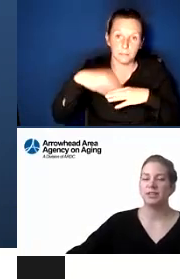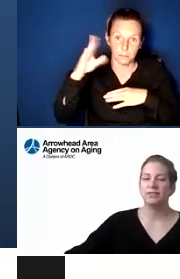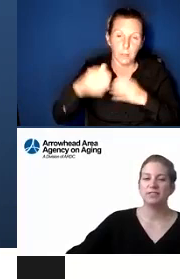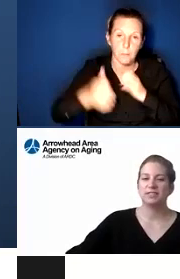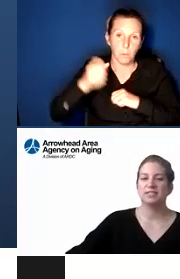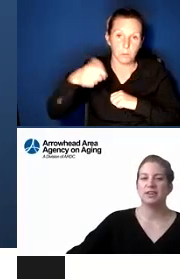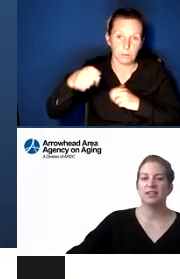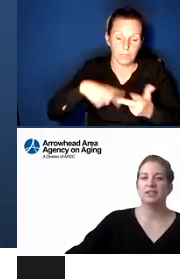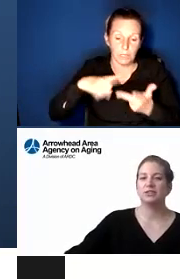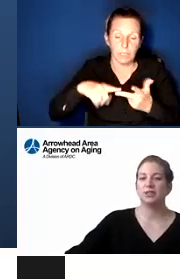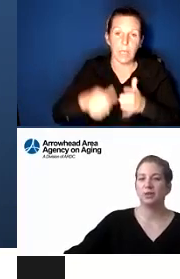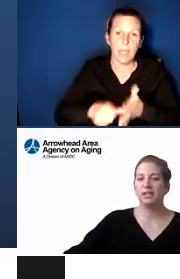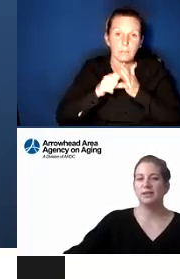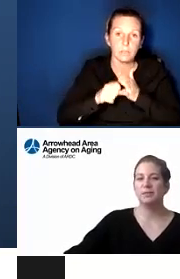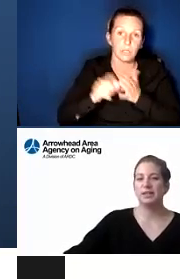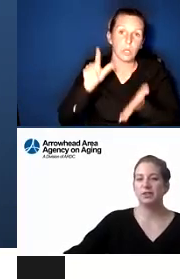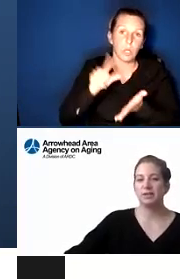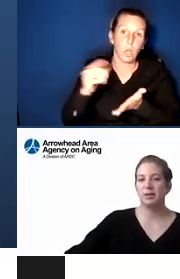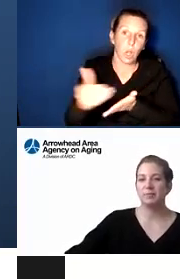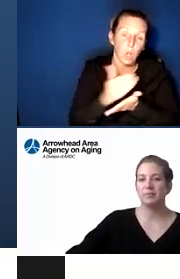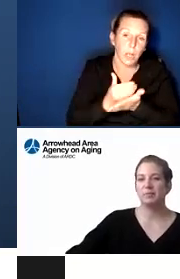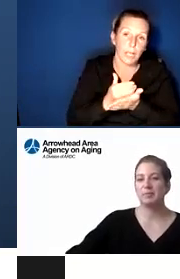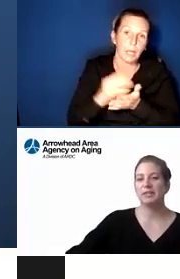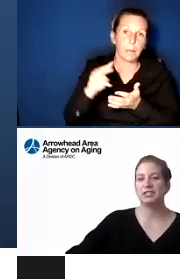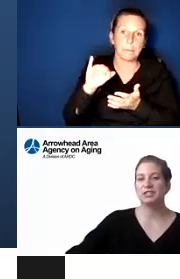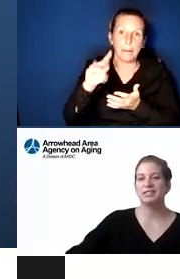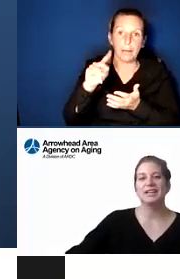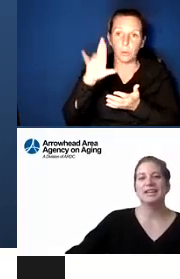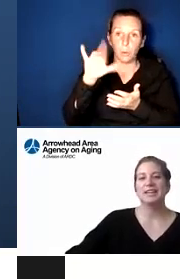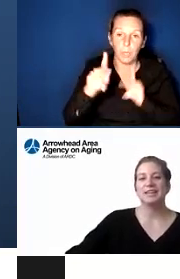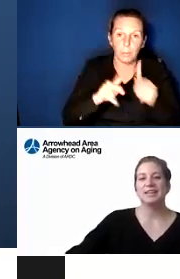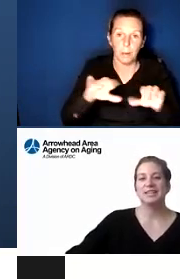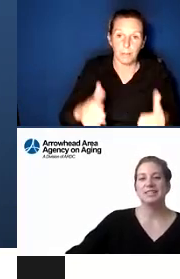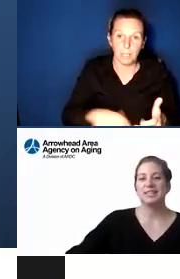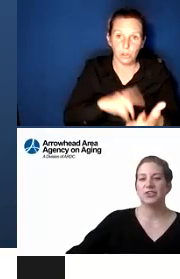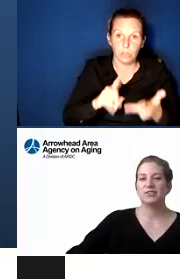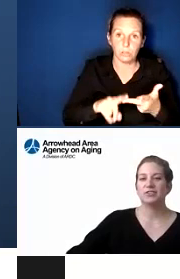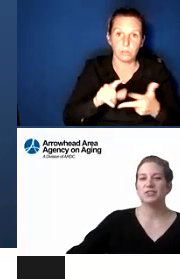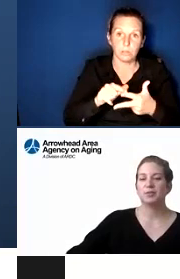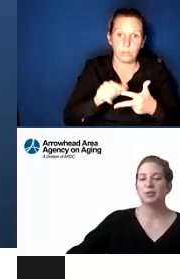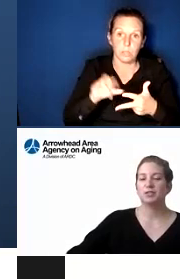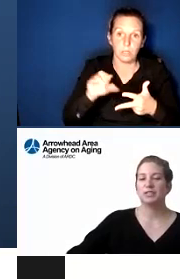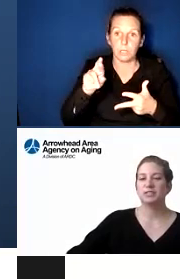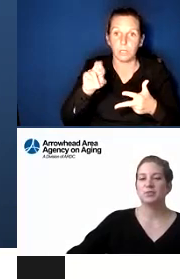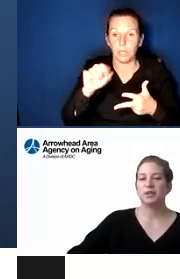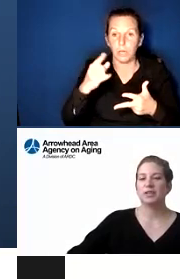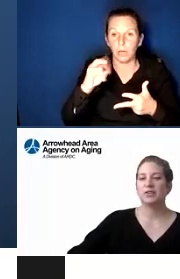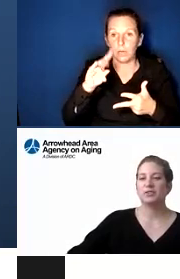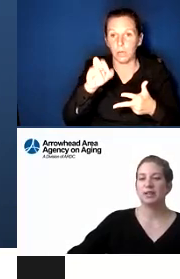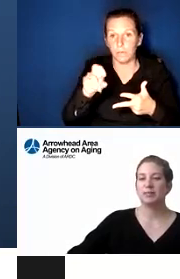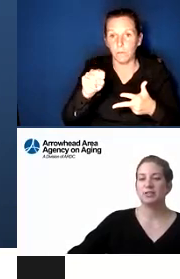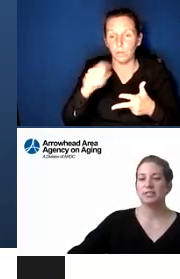with an emphasis on low-income minority populations and caregivers for persons